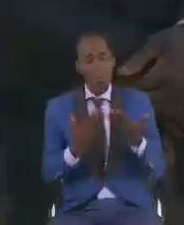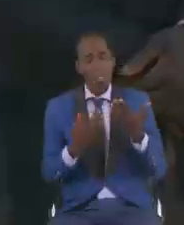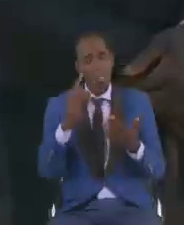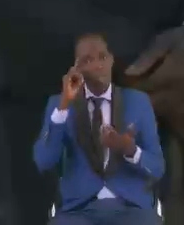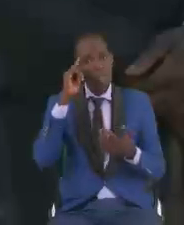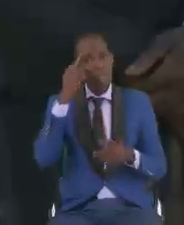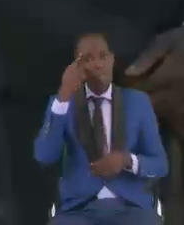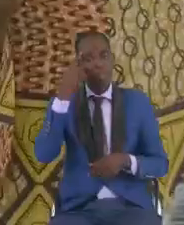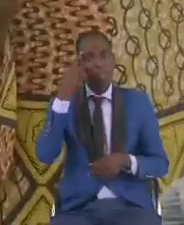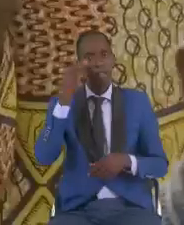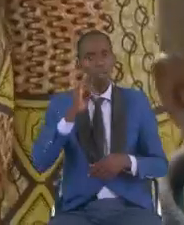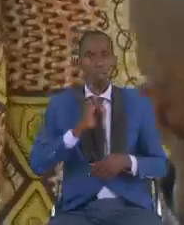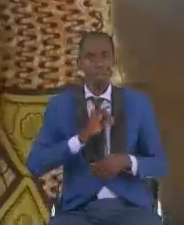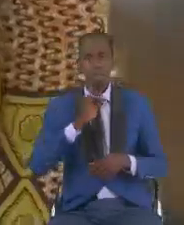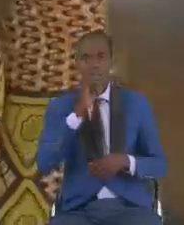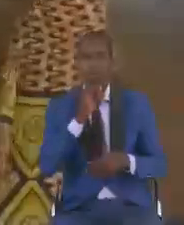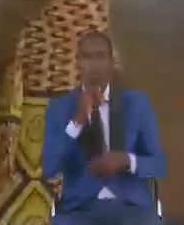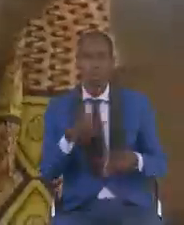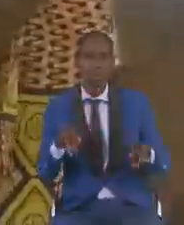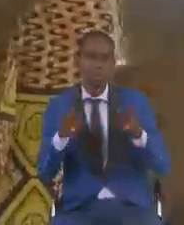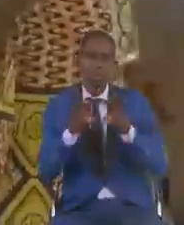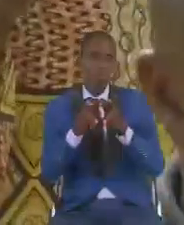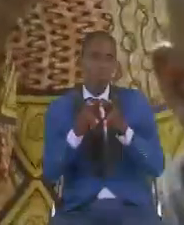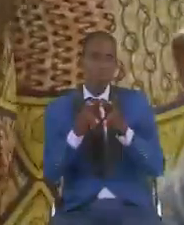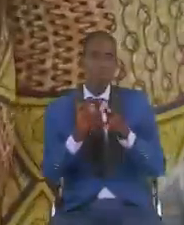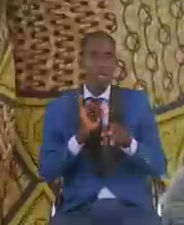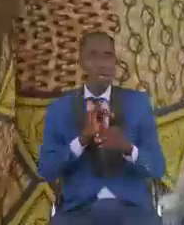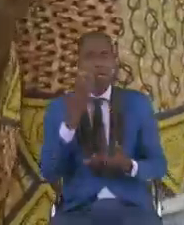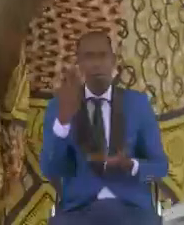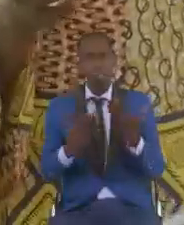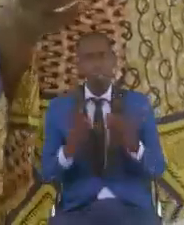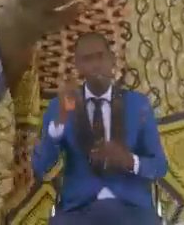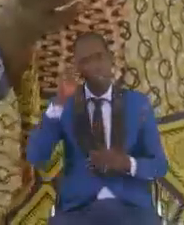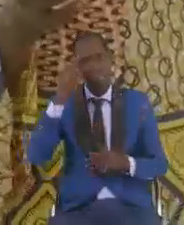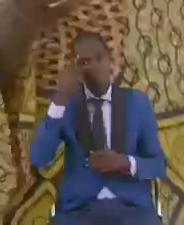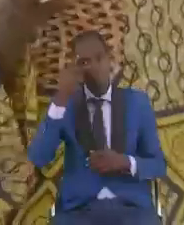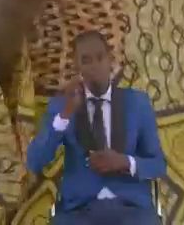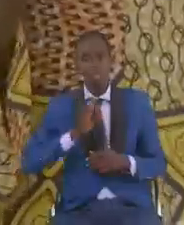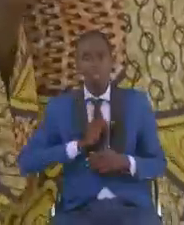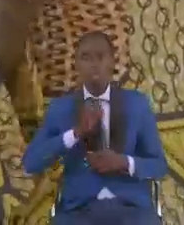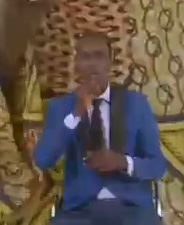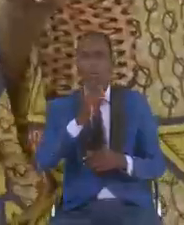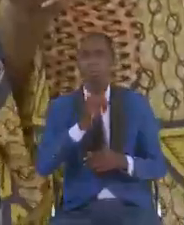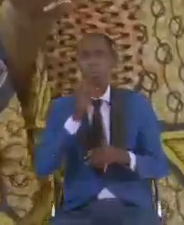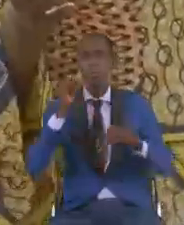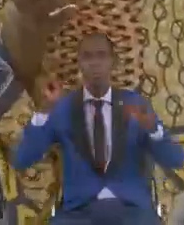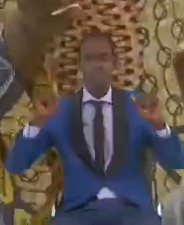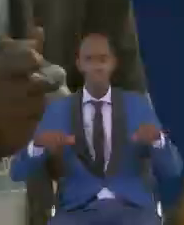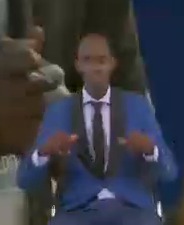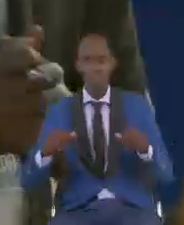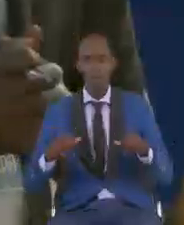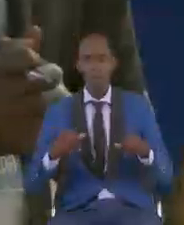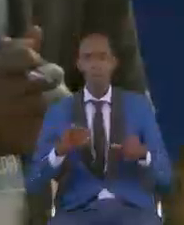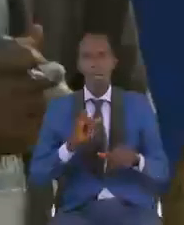I am not worthy. I may think, say that, I am not able. I may think, say